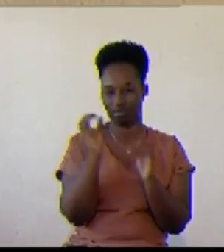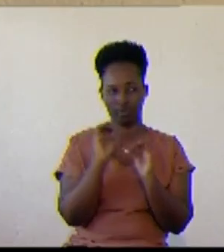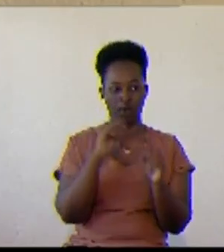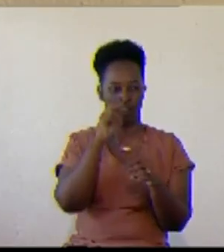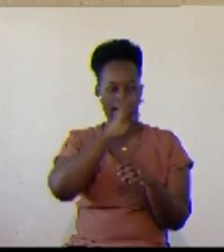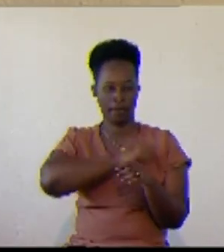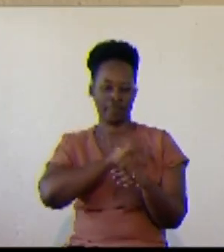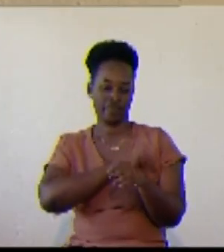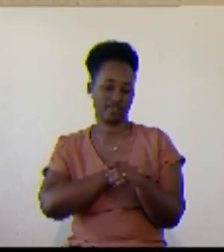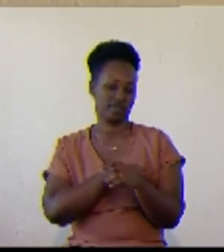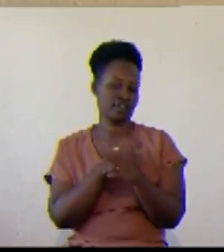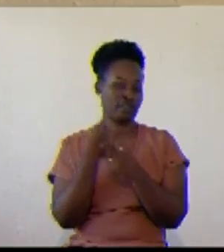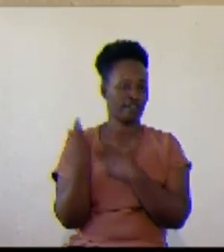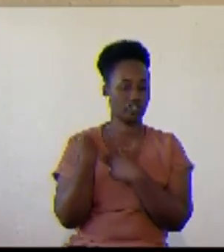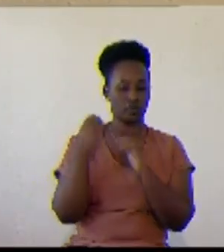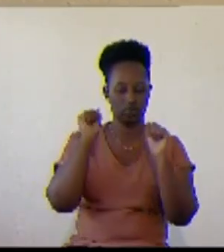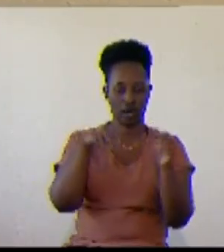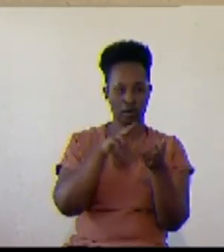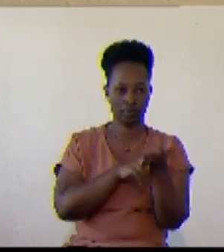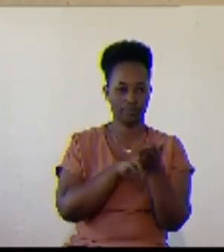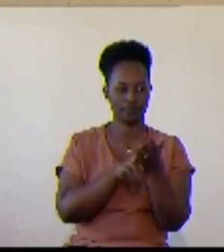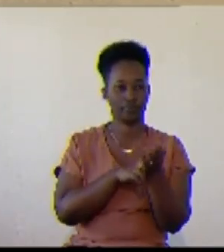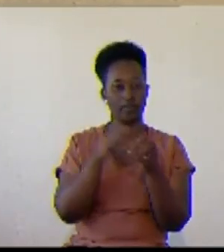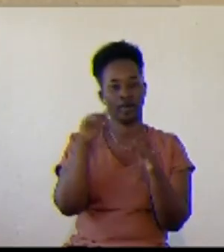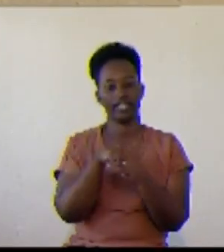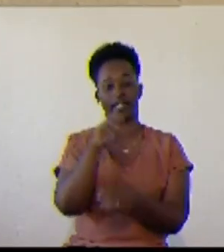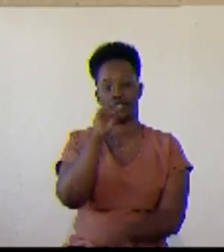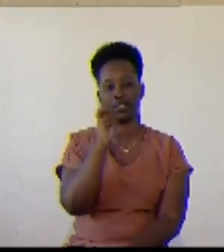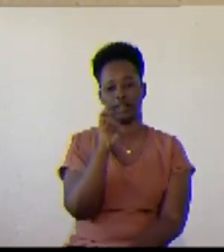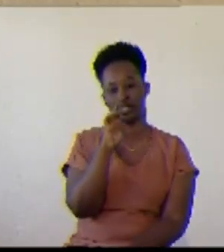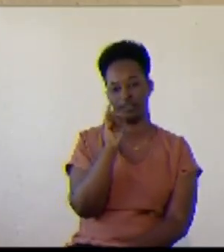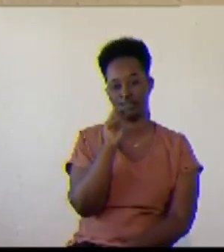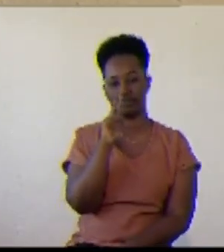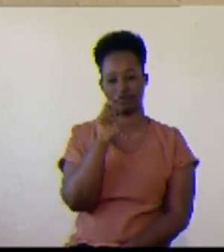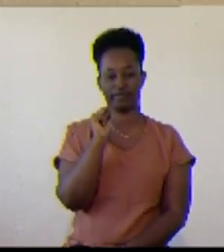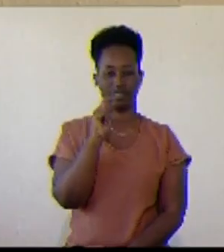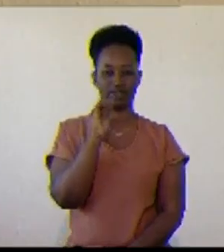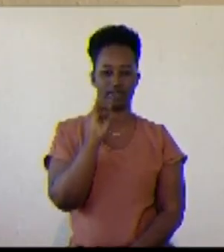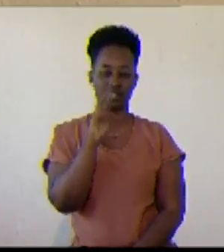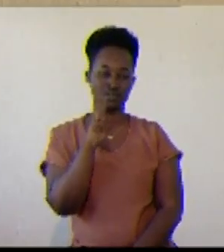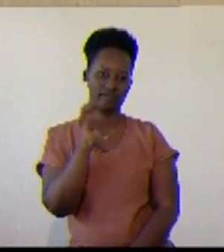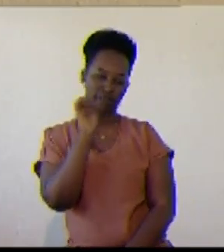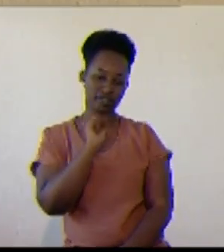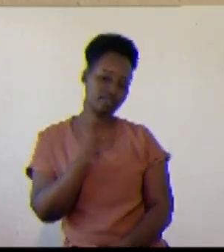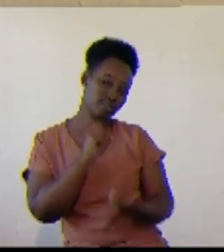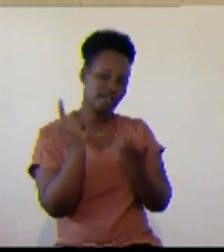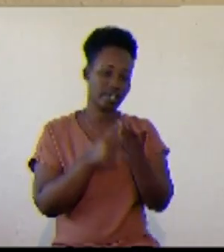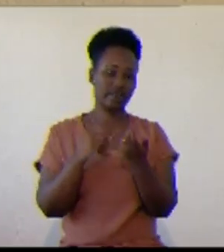Profit functions, we can apply those, the derivatives to find the profit maximization,